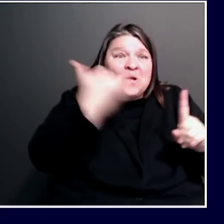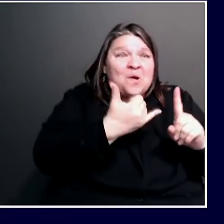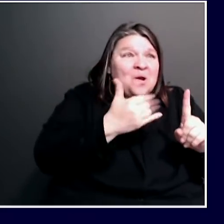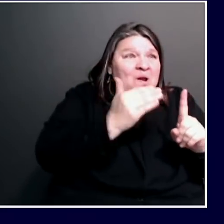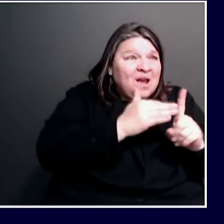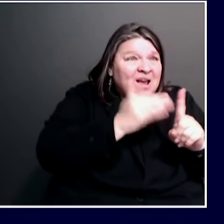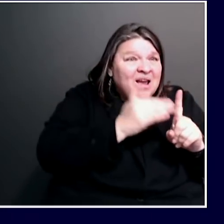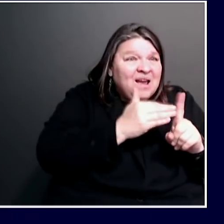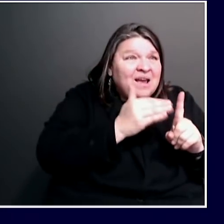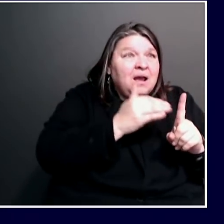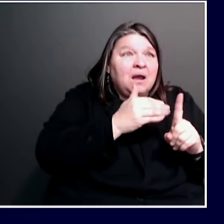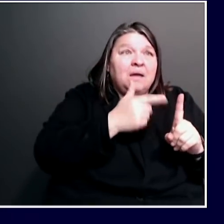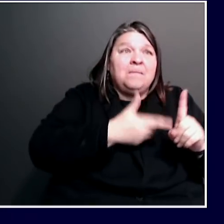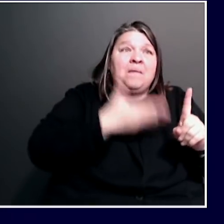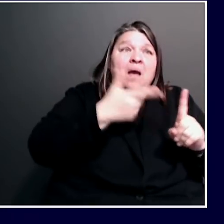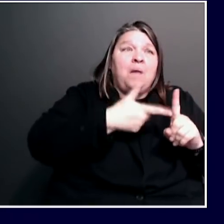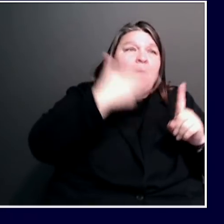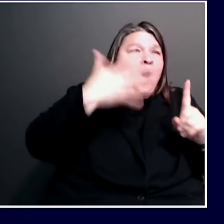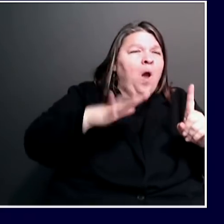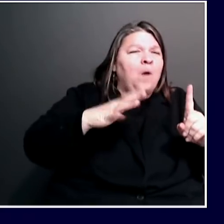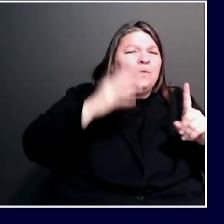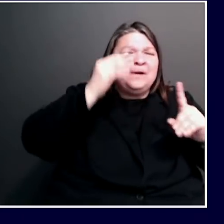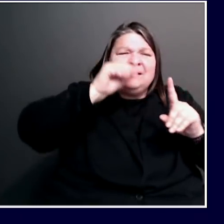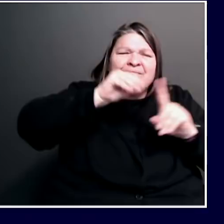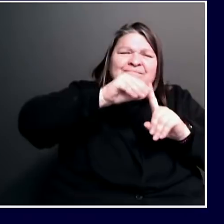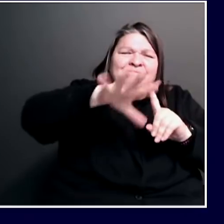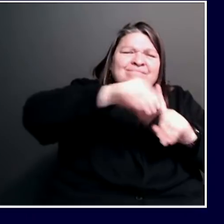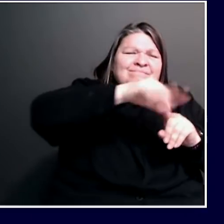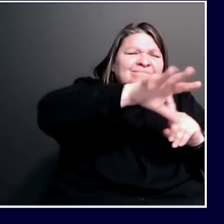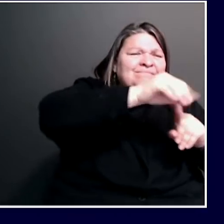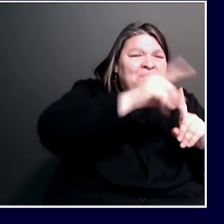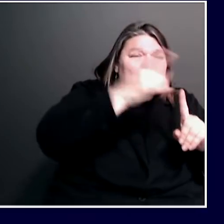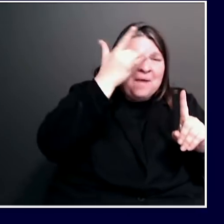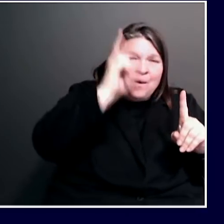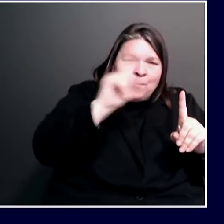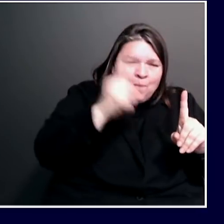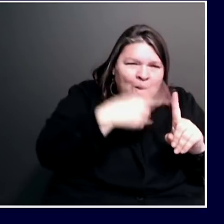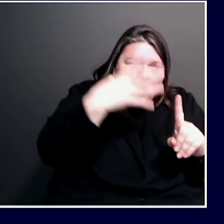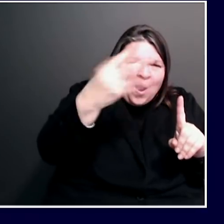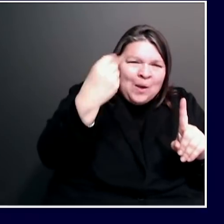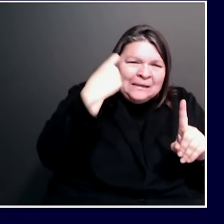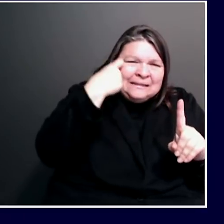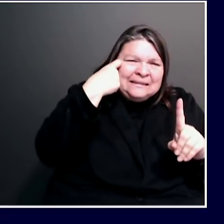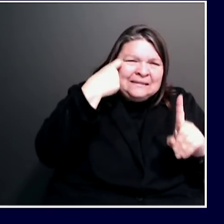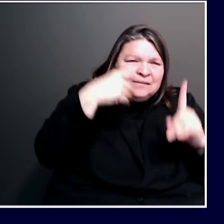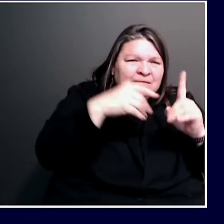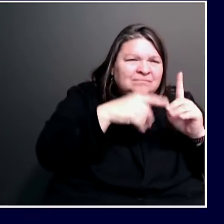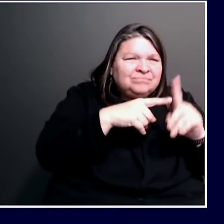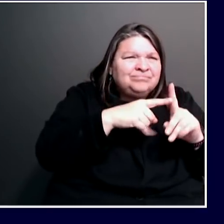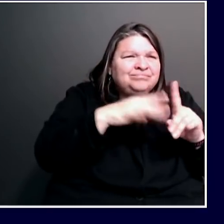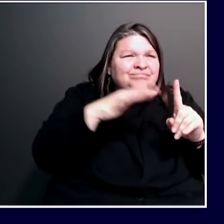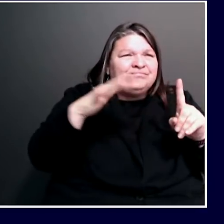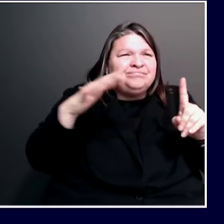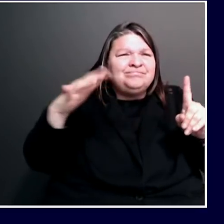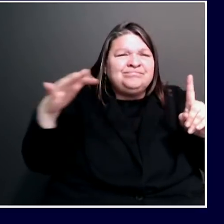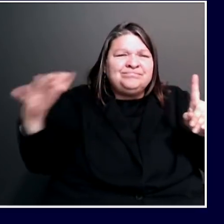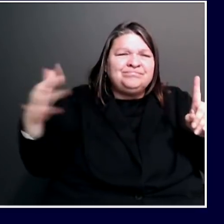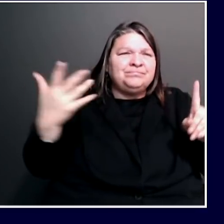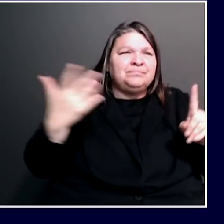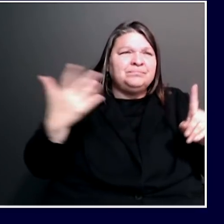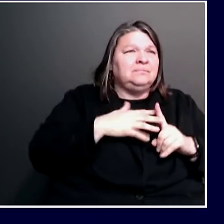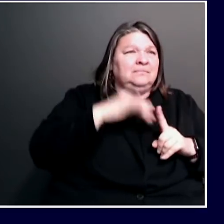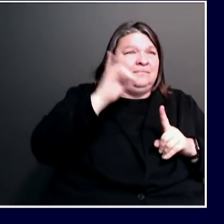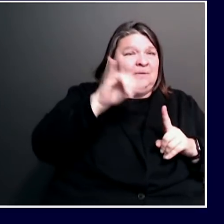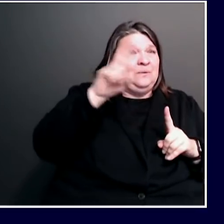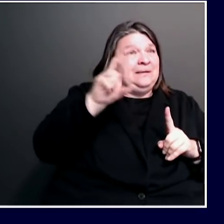may have already been spreading it. Also, on top of this, with the US CDC recommending a shorter quarantine